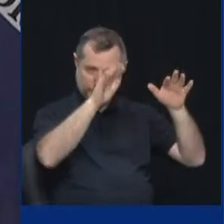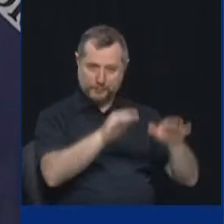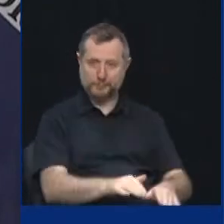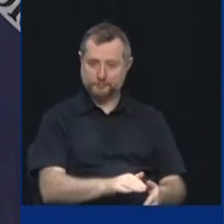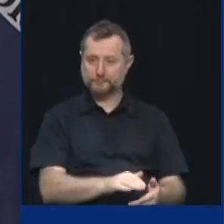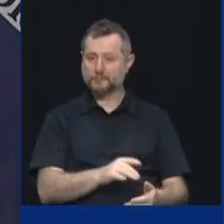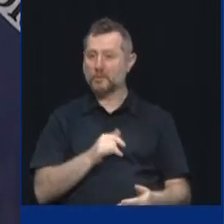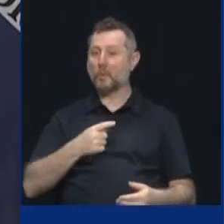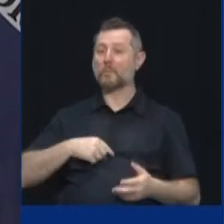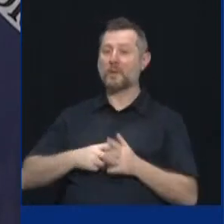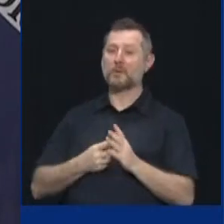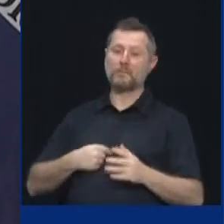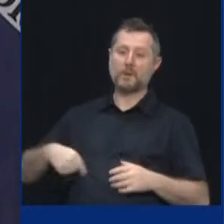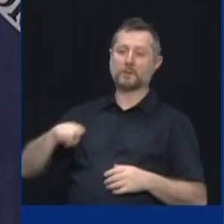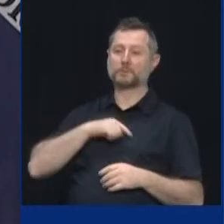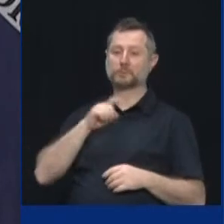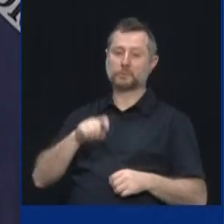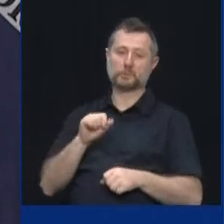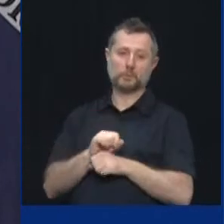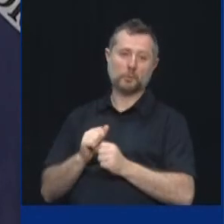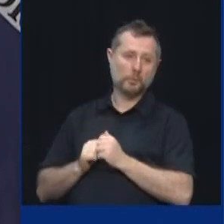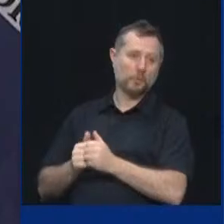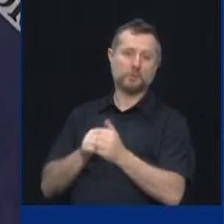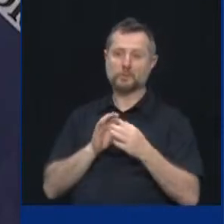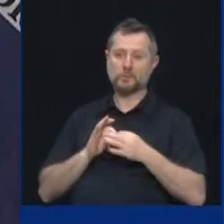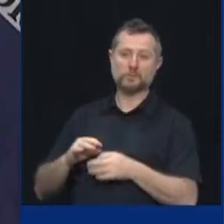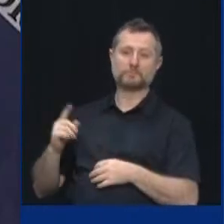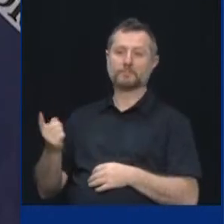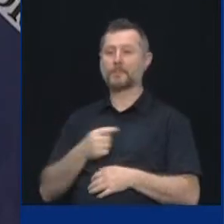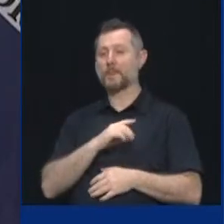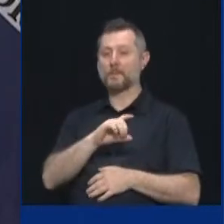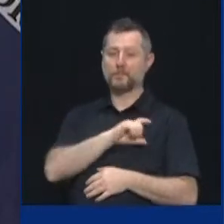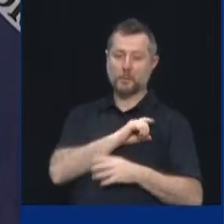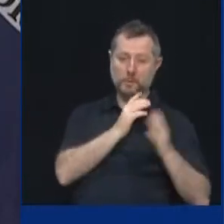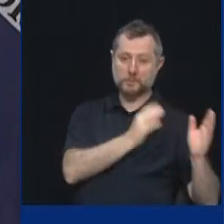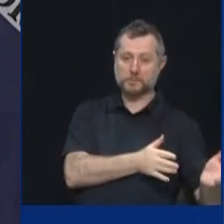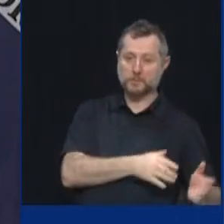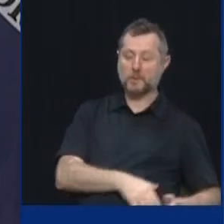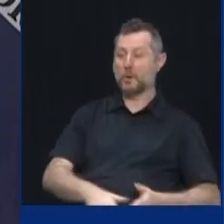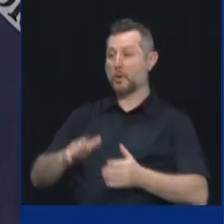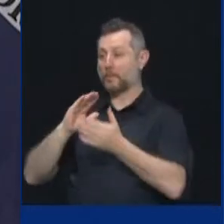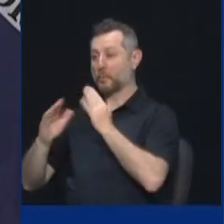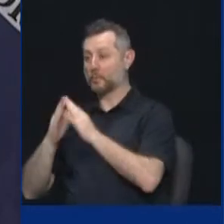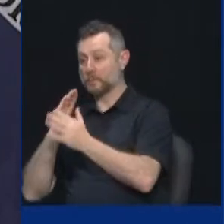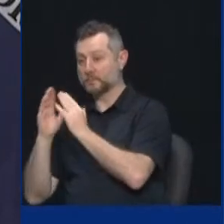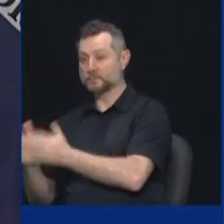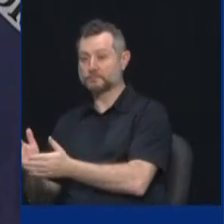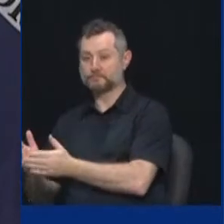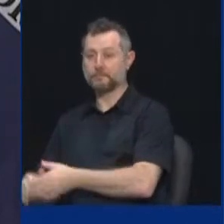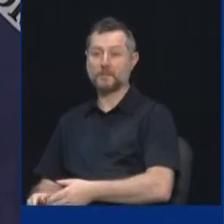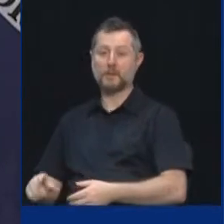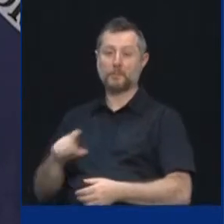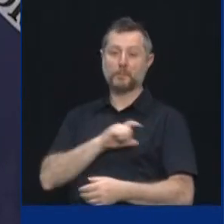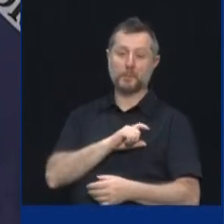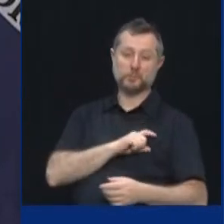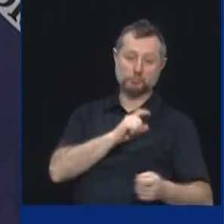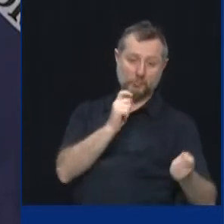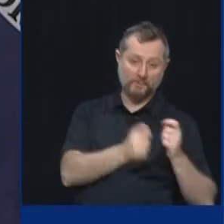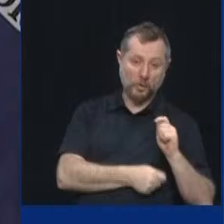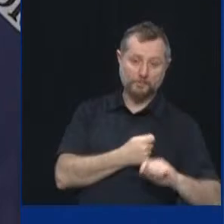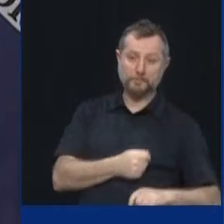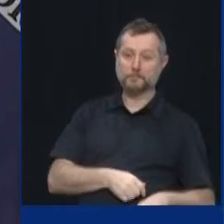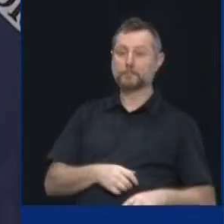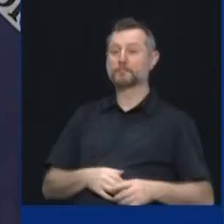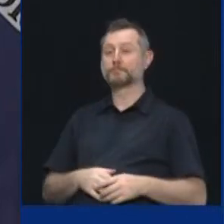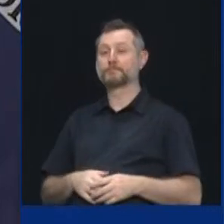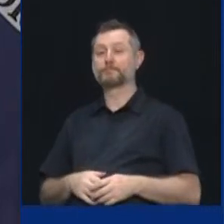us. Yes, police. Yes, better relations. Yes, police reform. Yes, police that